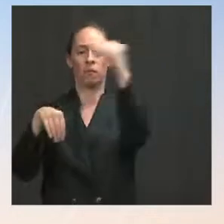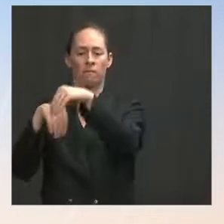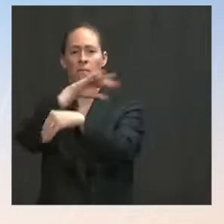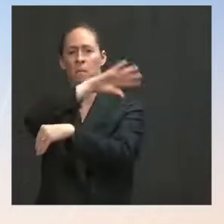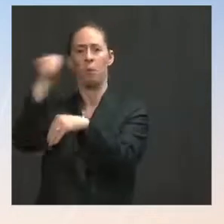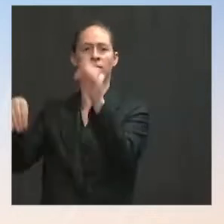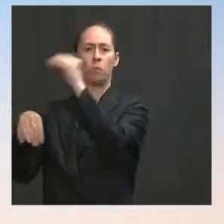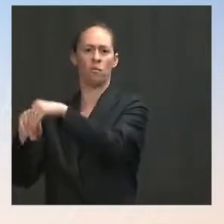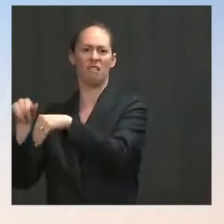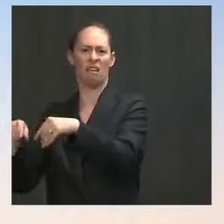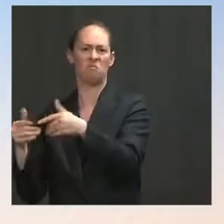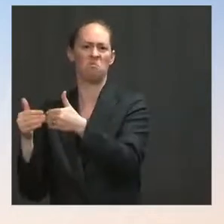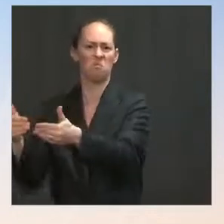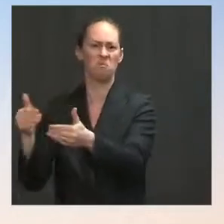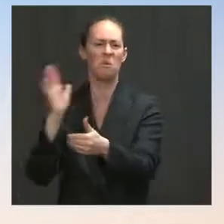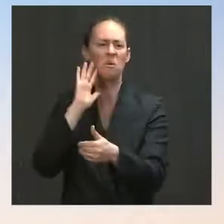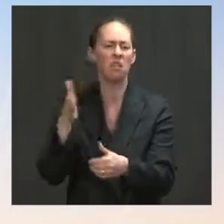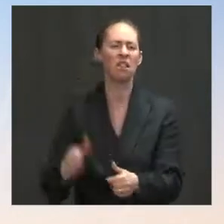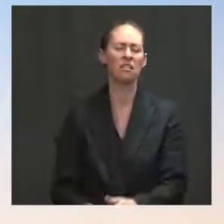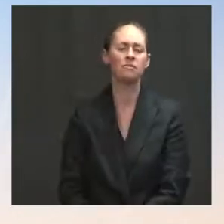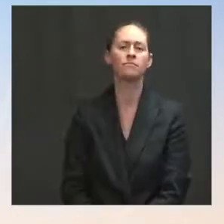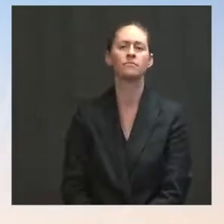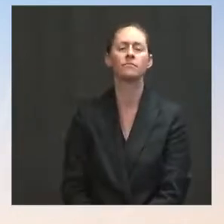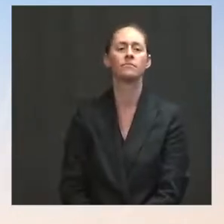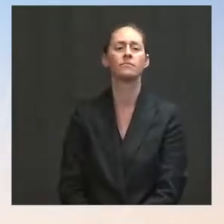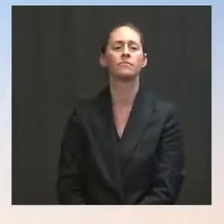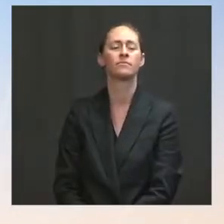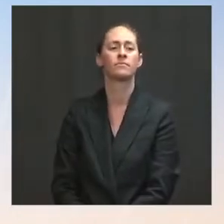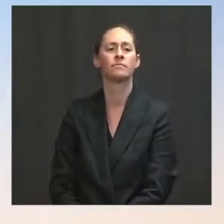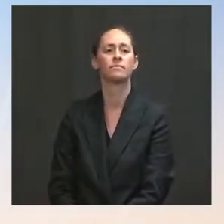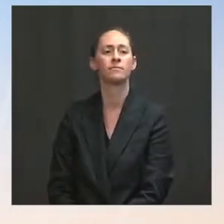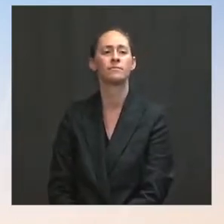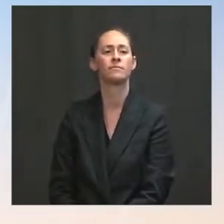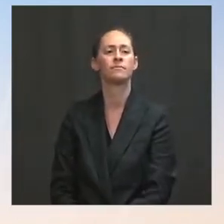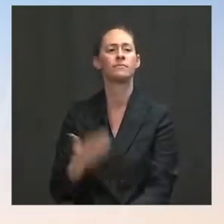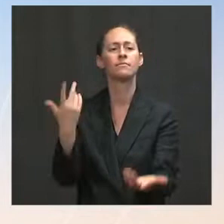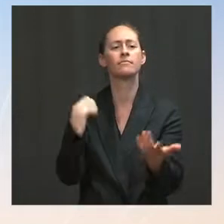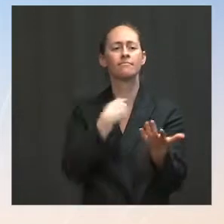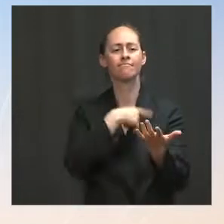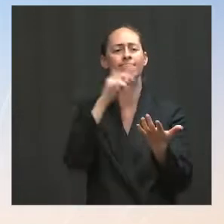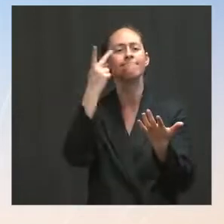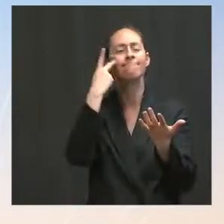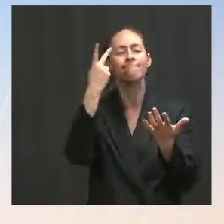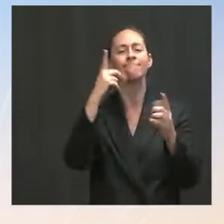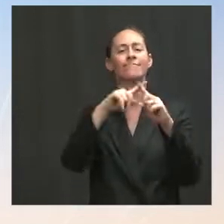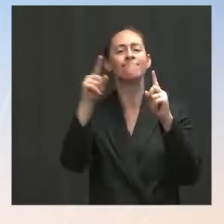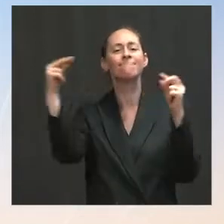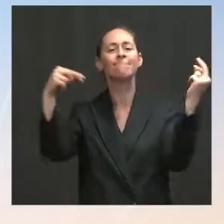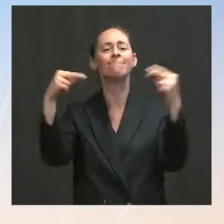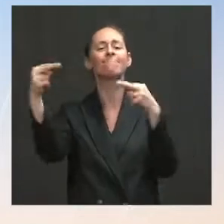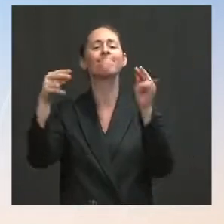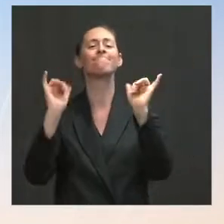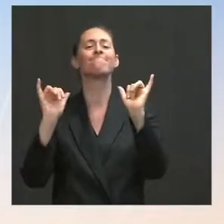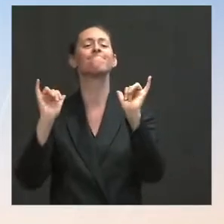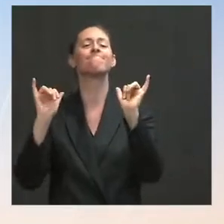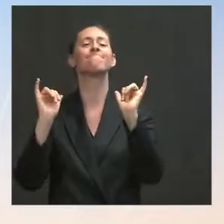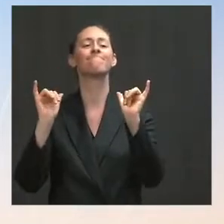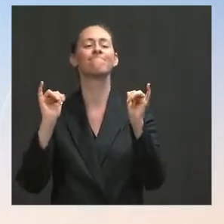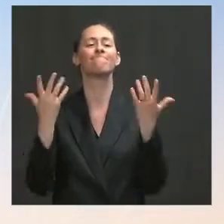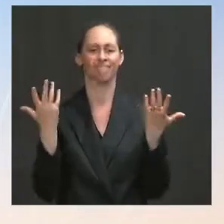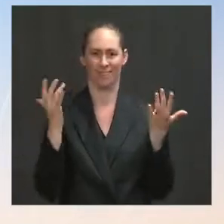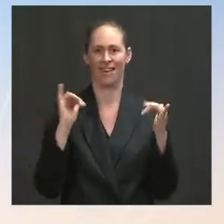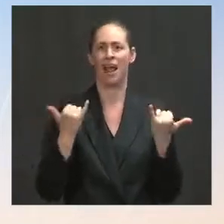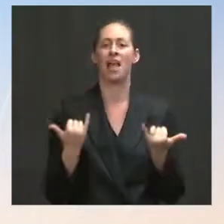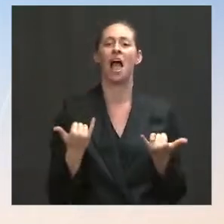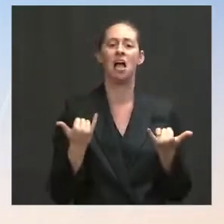diplomatic definition of how their broad reaction was. That's exactly what is happening now, and in our view, this is how the